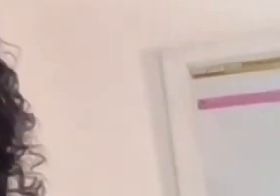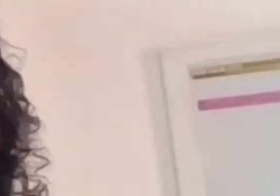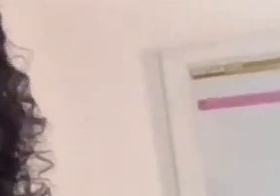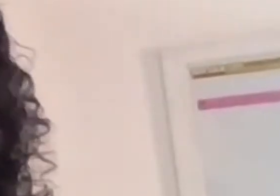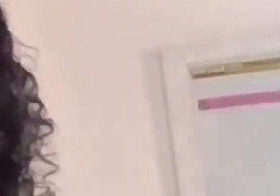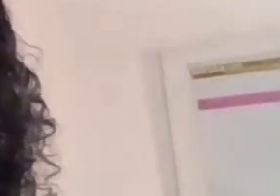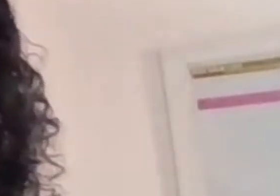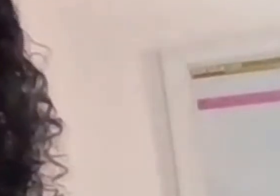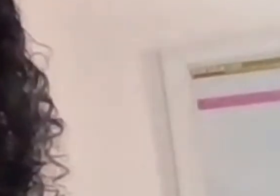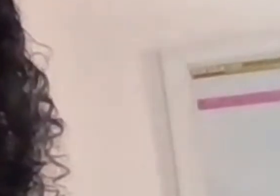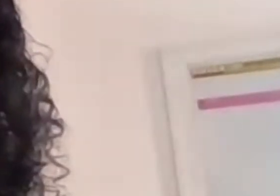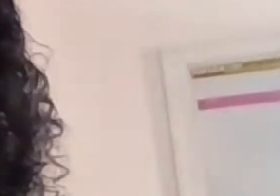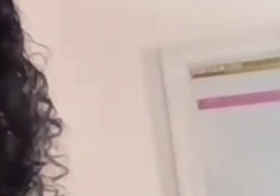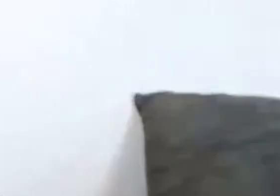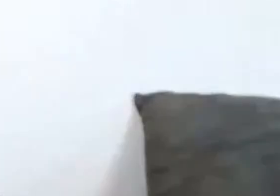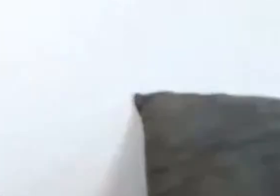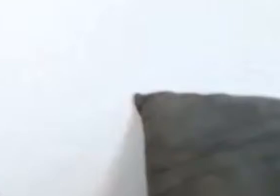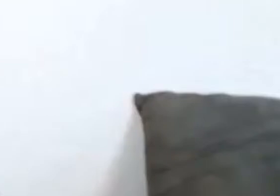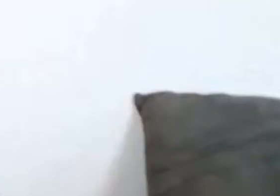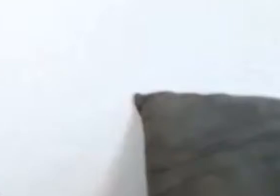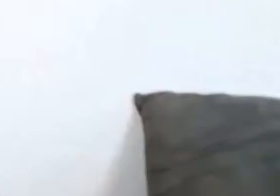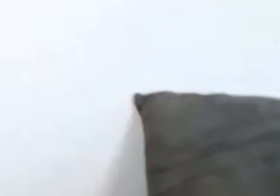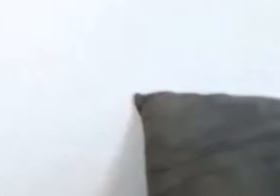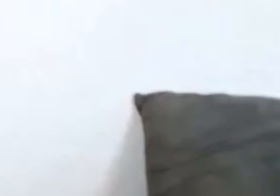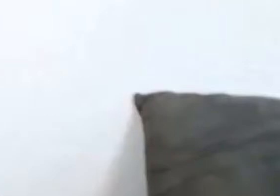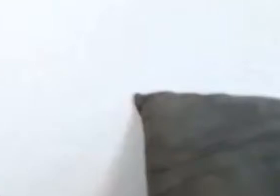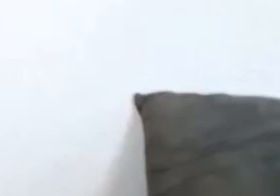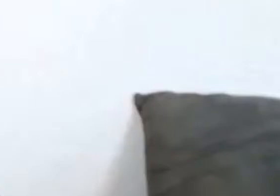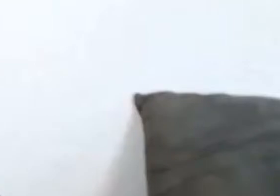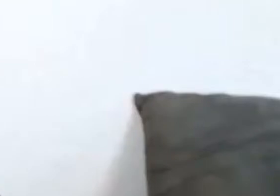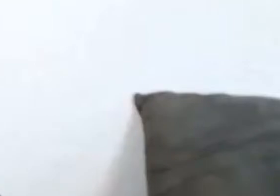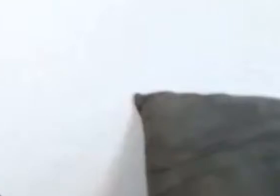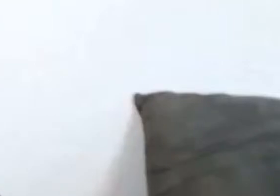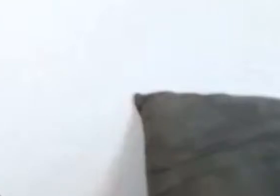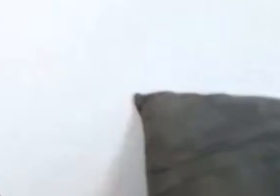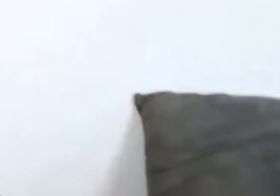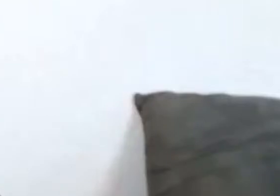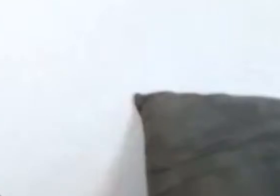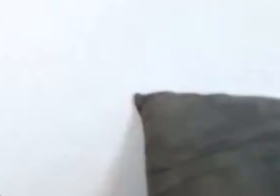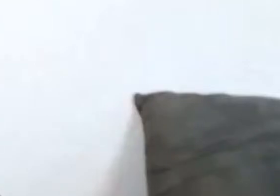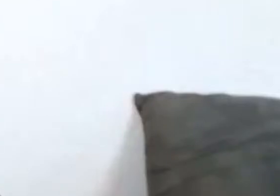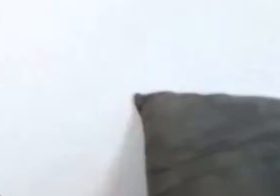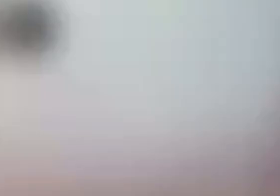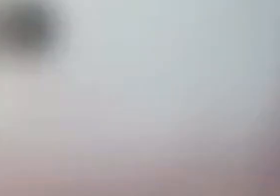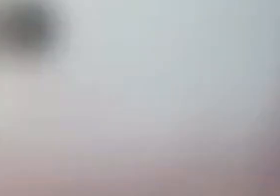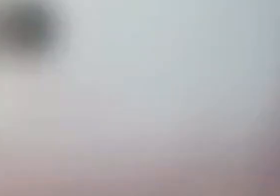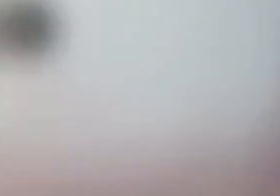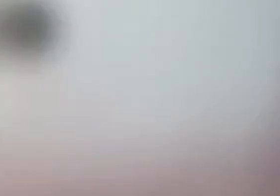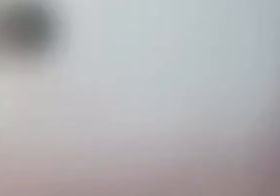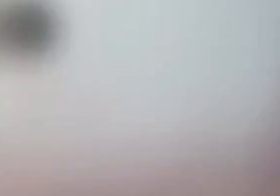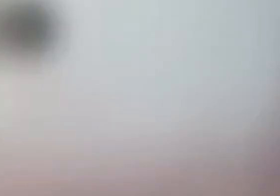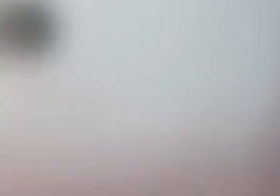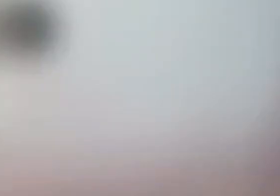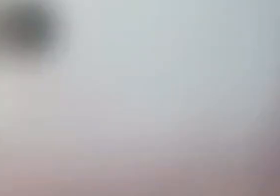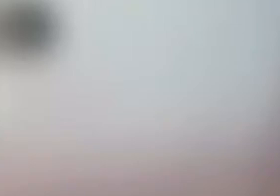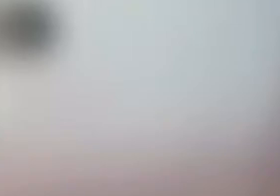Arthur. So then there's the Johnson & Johnson question. Yes. So